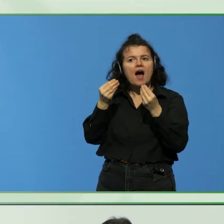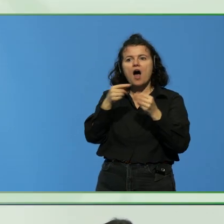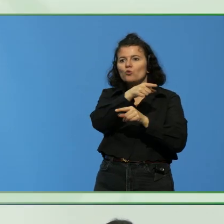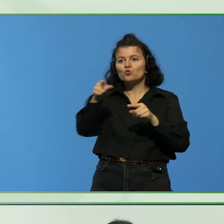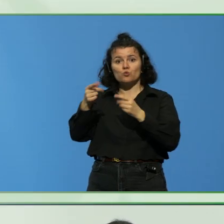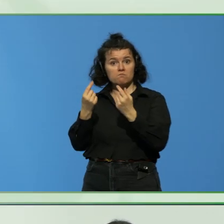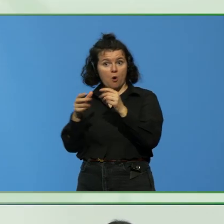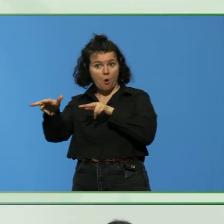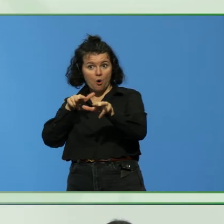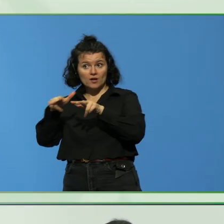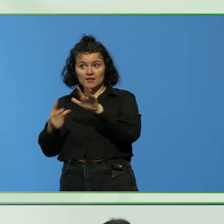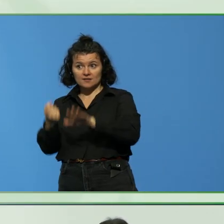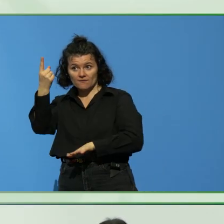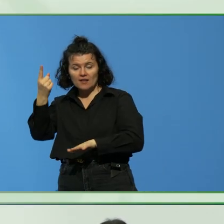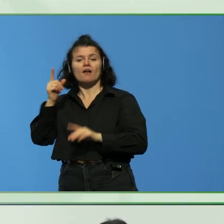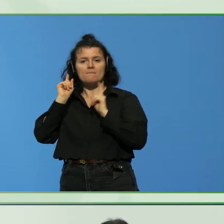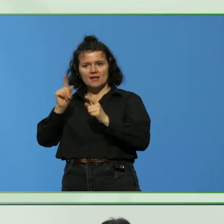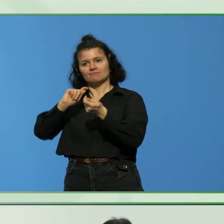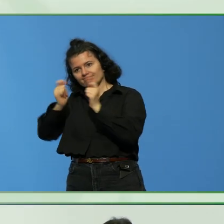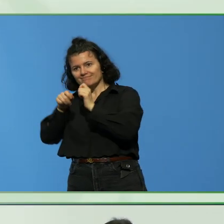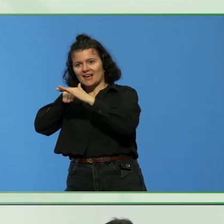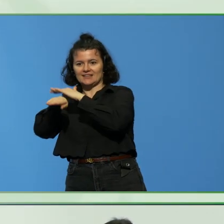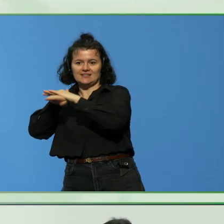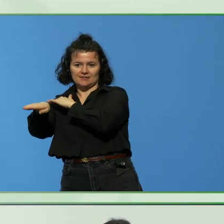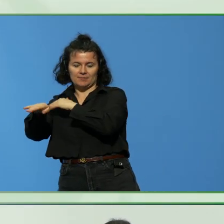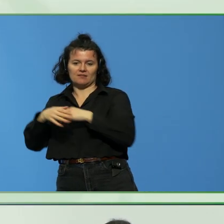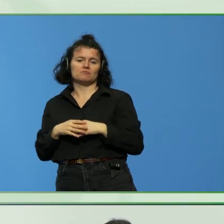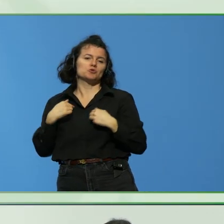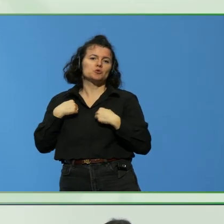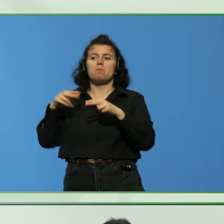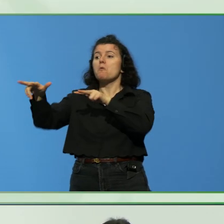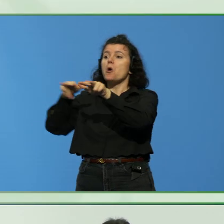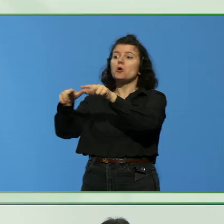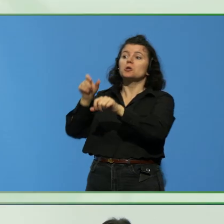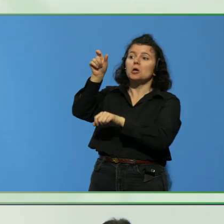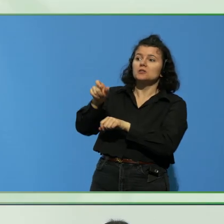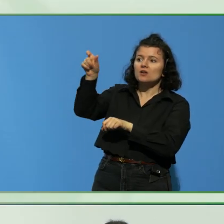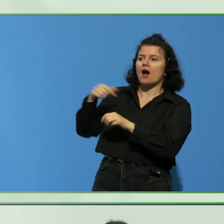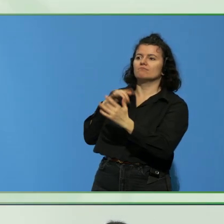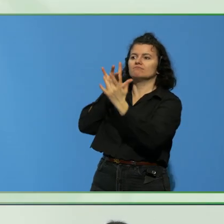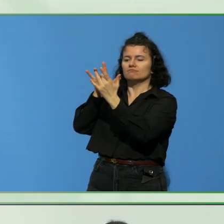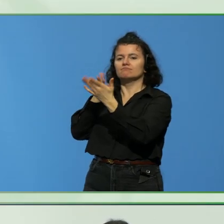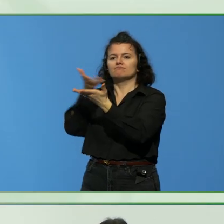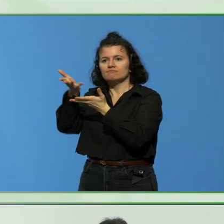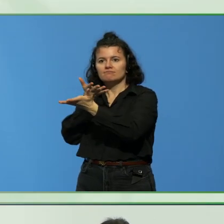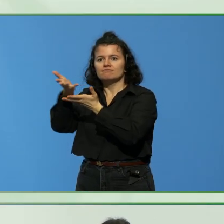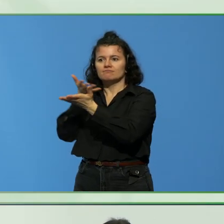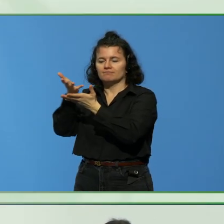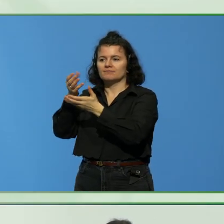full visitor experience in a practical and structured way. I am convinced